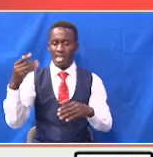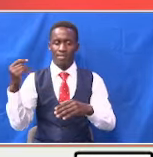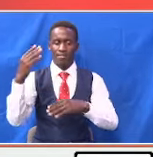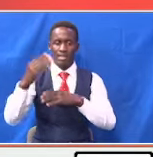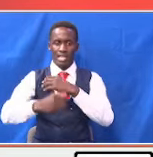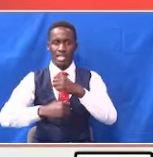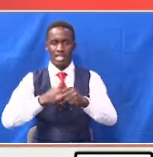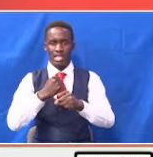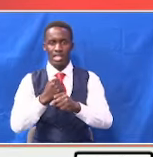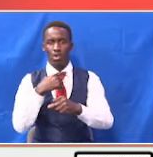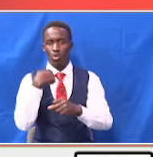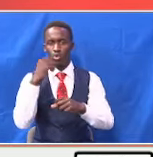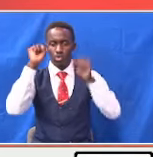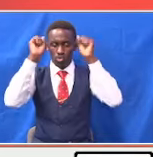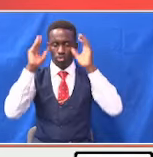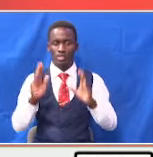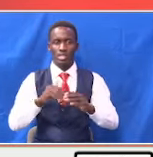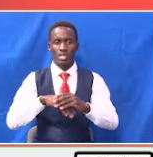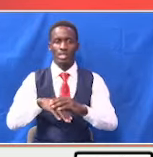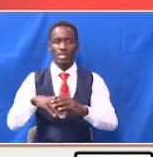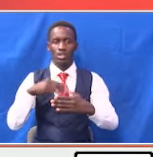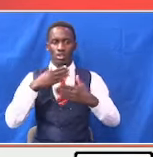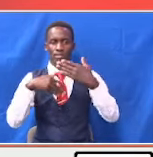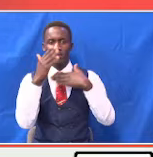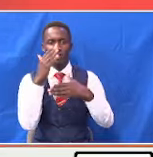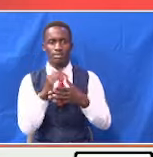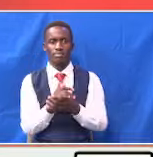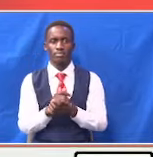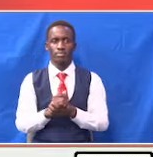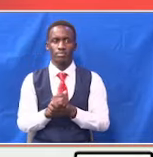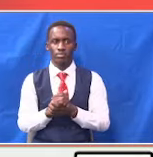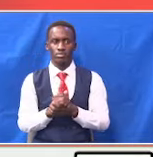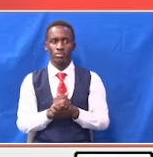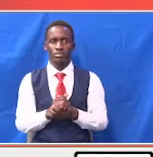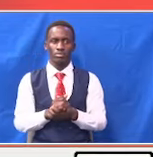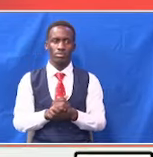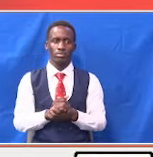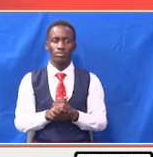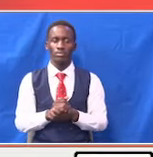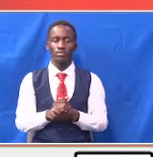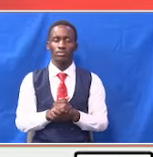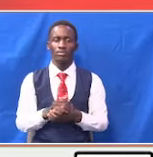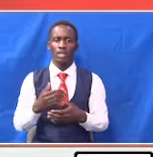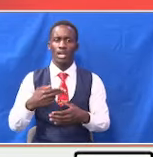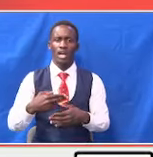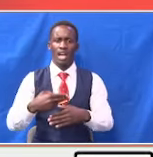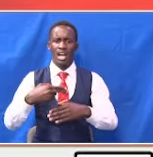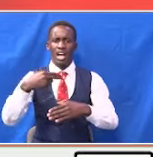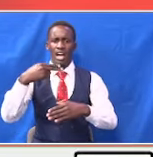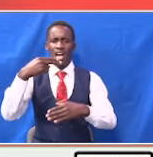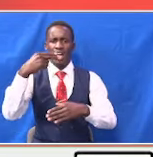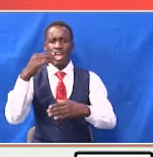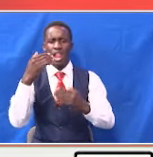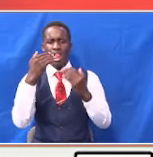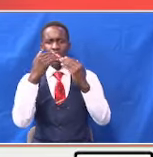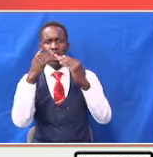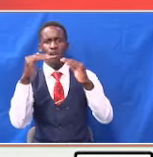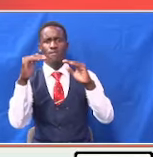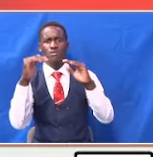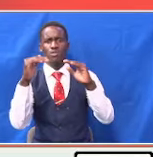were students at the university. So highly merit university like